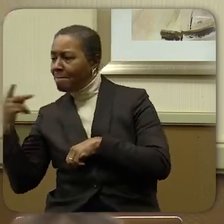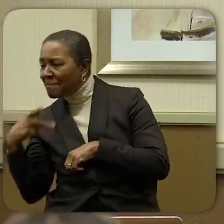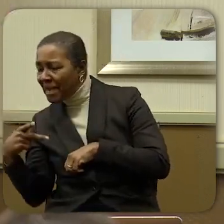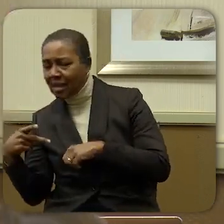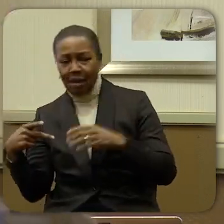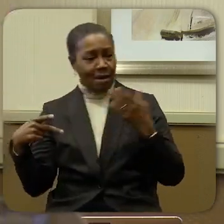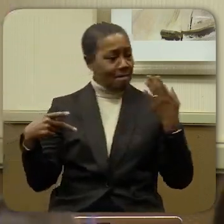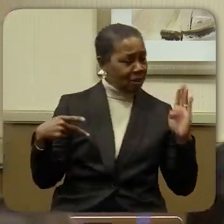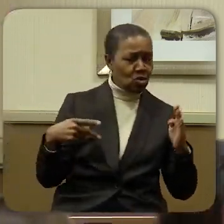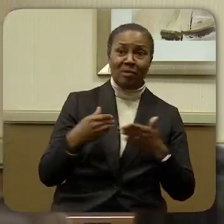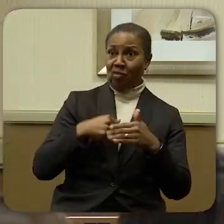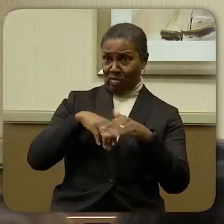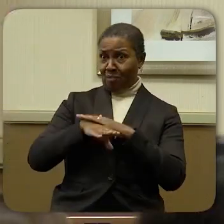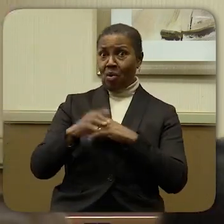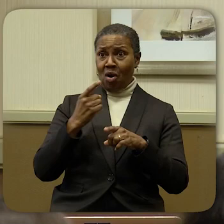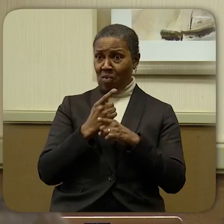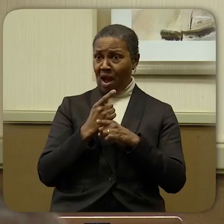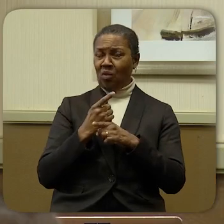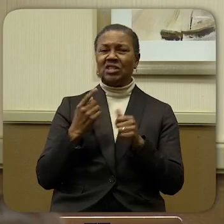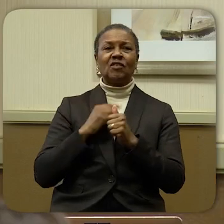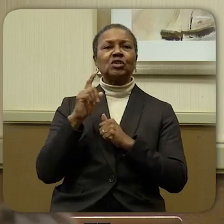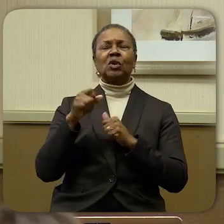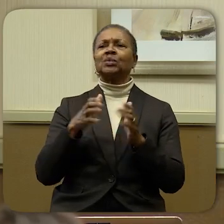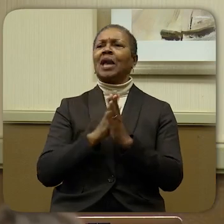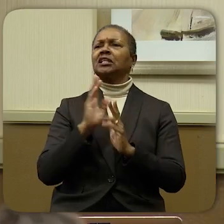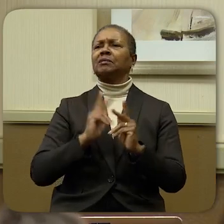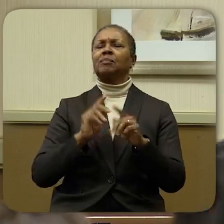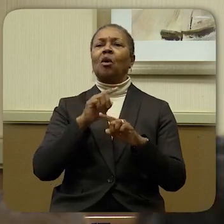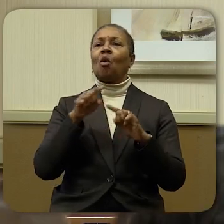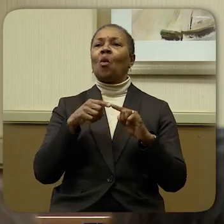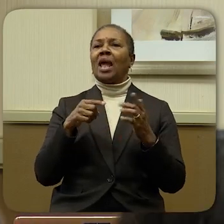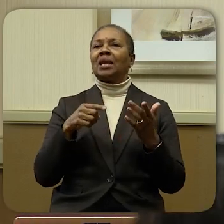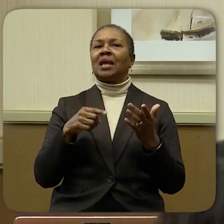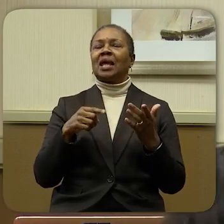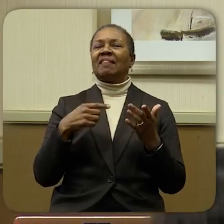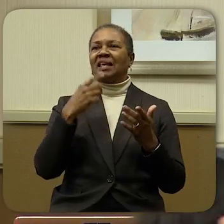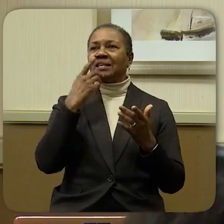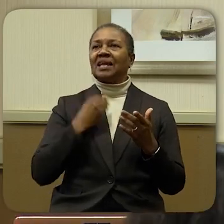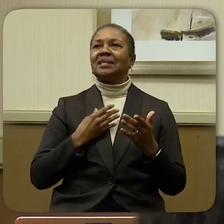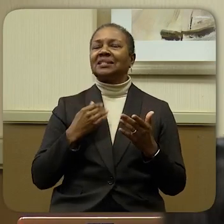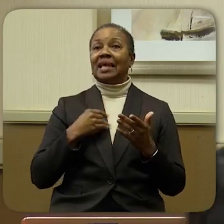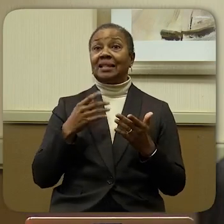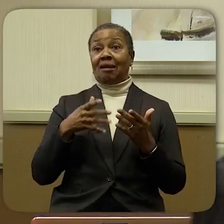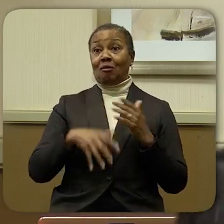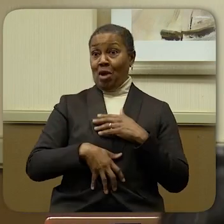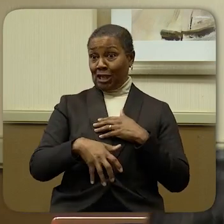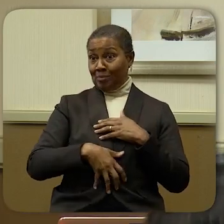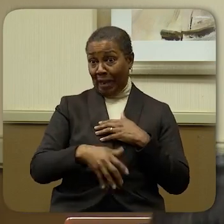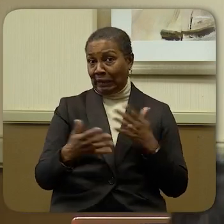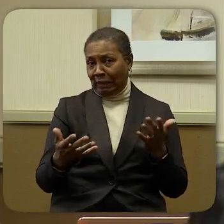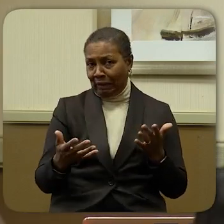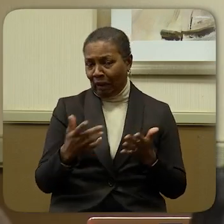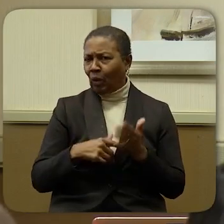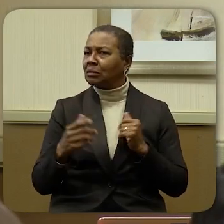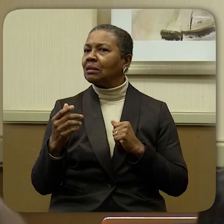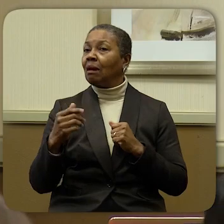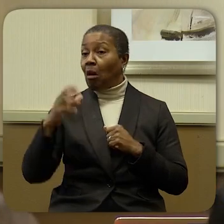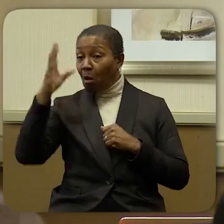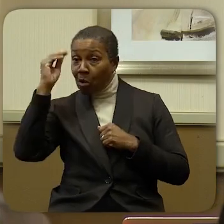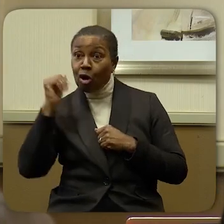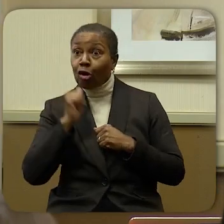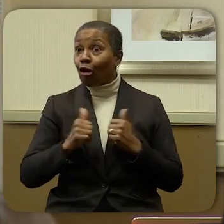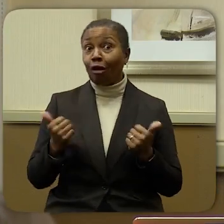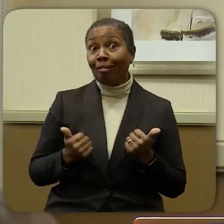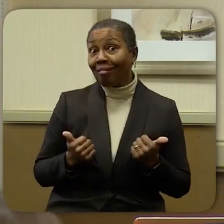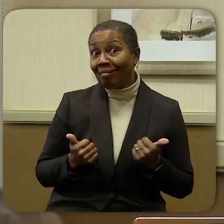they're even born, right? What's the first question we ask people when they tell us they're expecting? It's like, is it a boy or